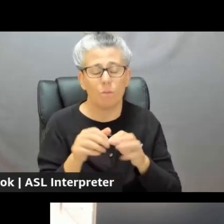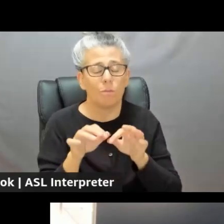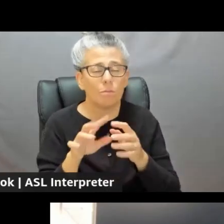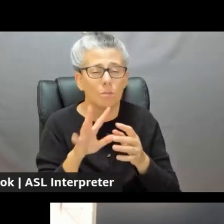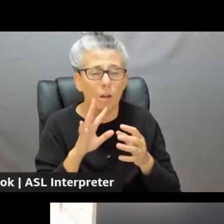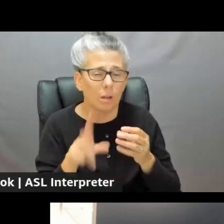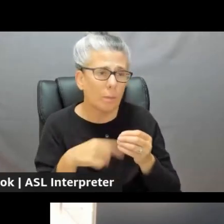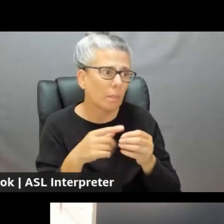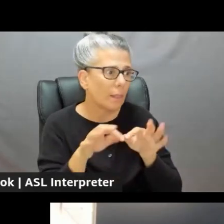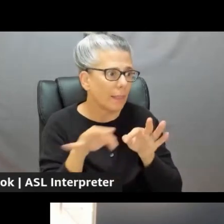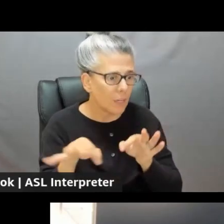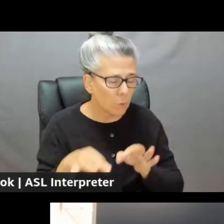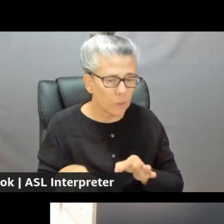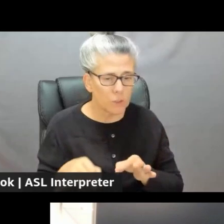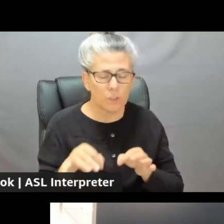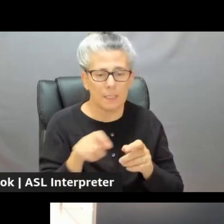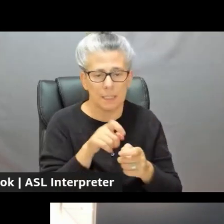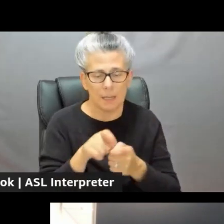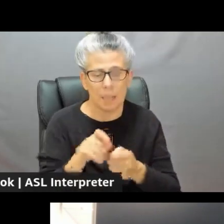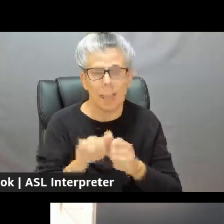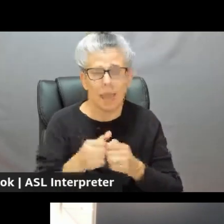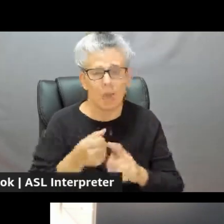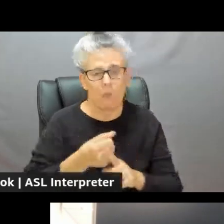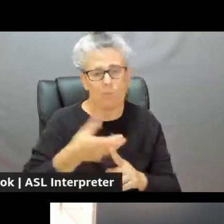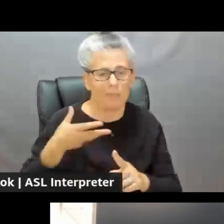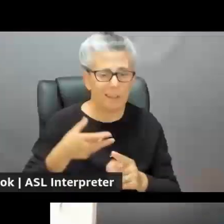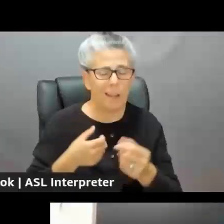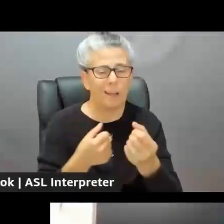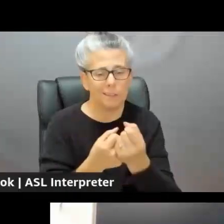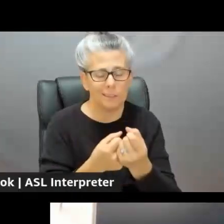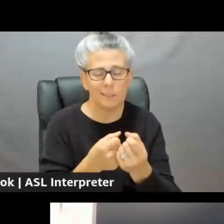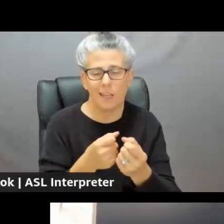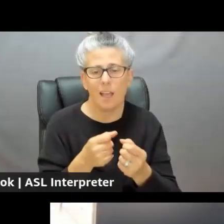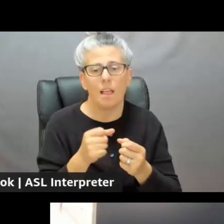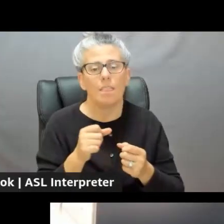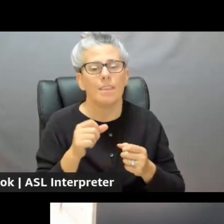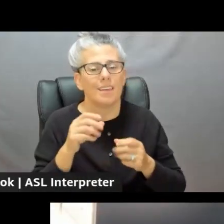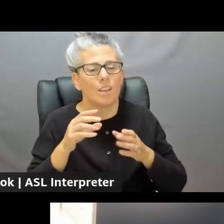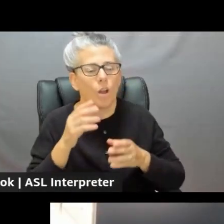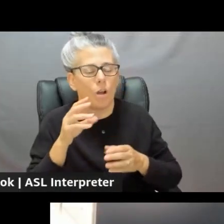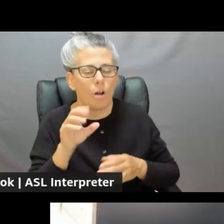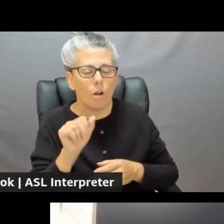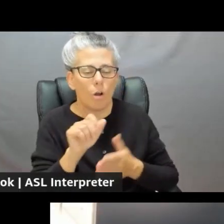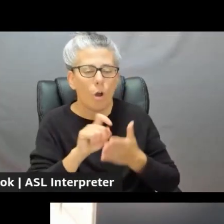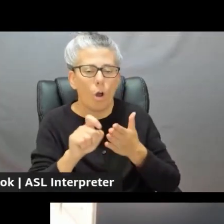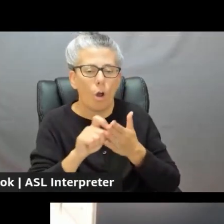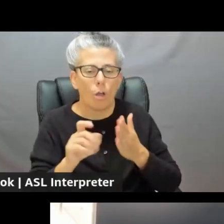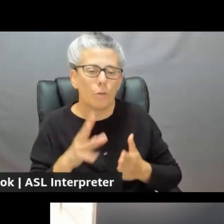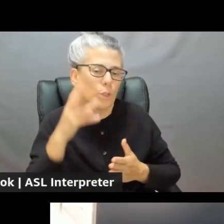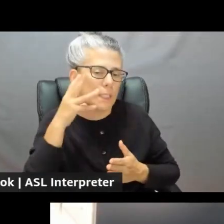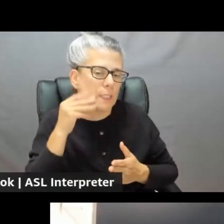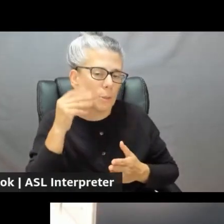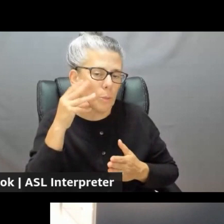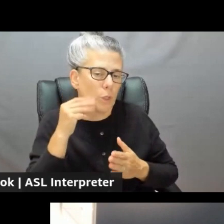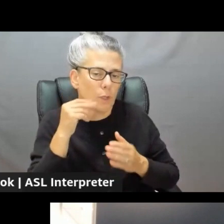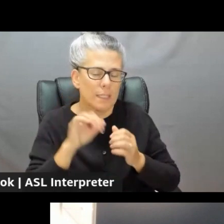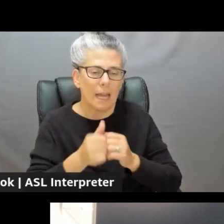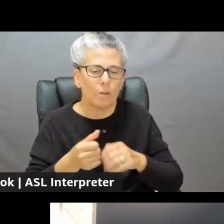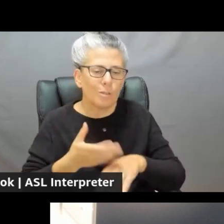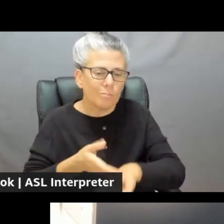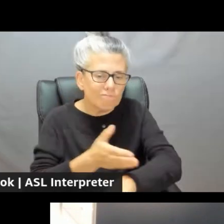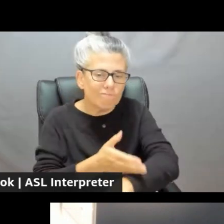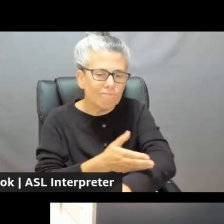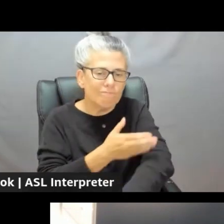things that we launched to enhance the authoring experience of the product. But I hope that kind of sort of answers your question, Jillian,